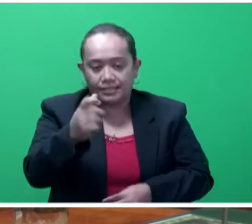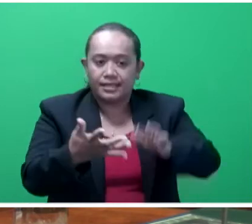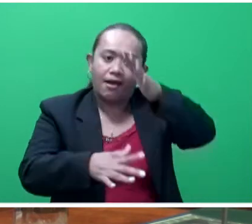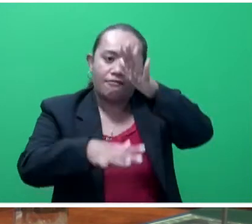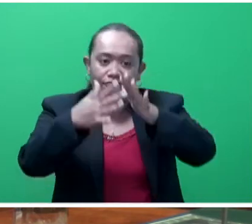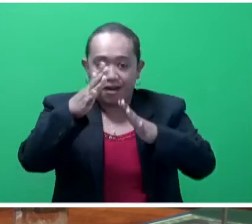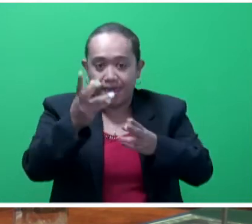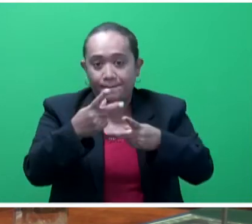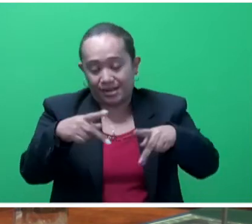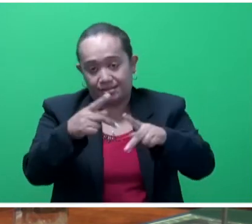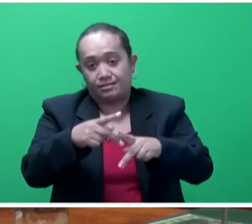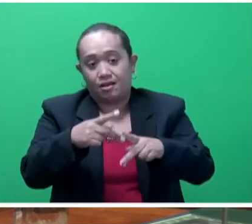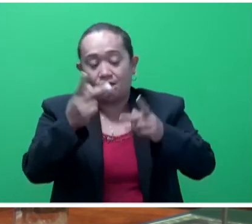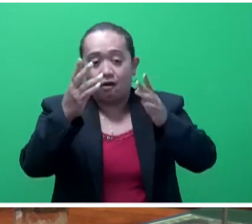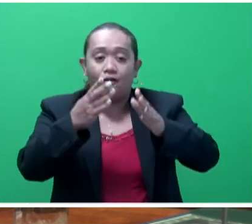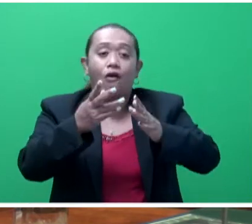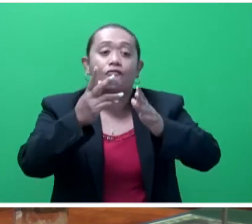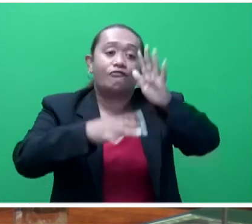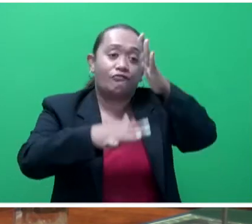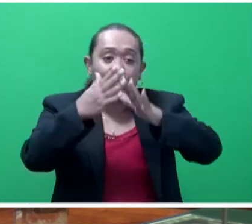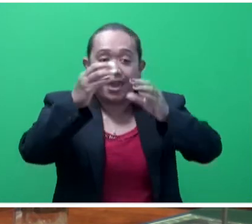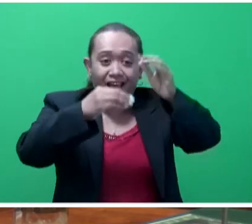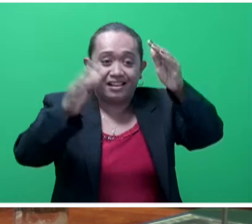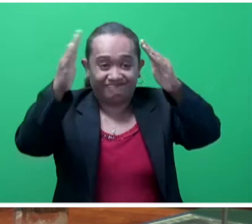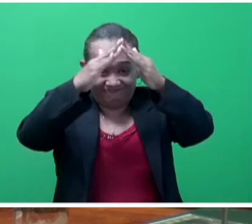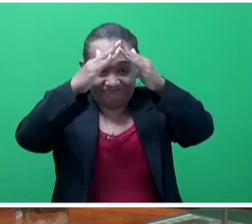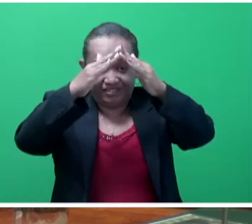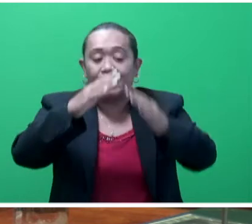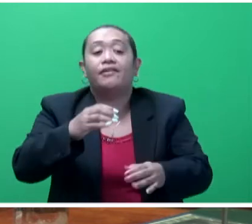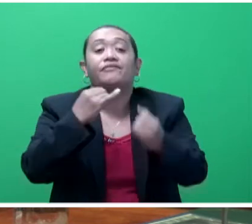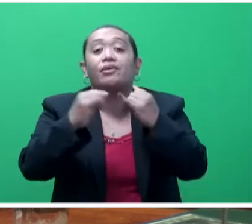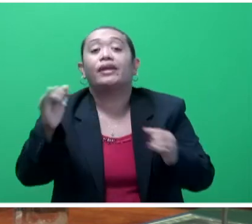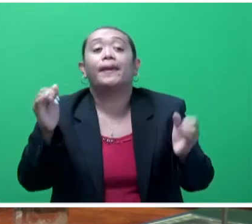municipality should have, we cannot afford to repair a structure that is not feasible.